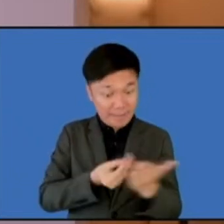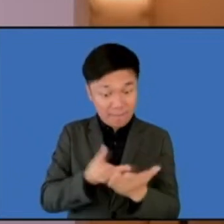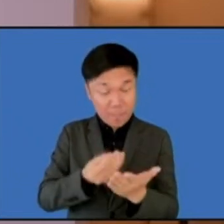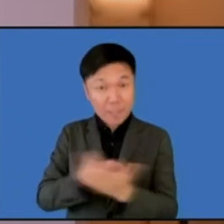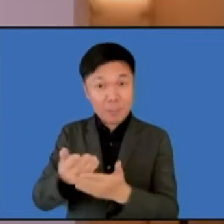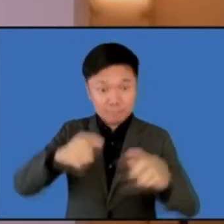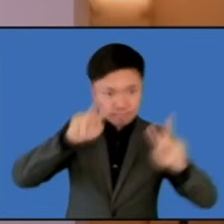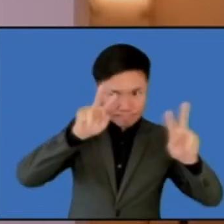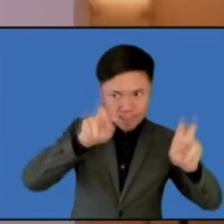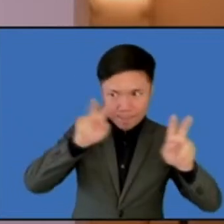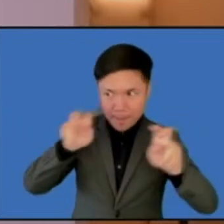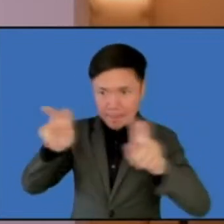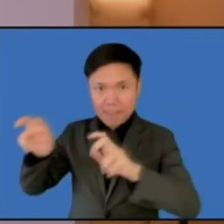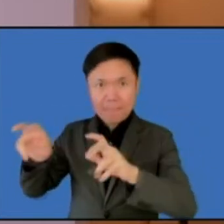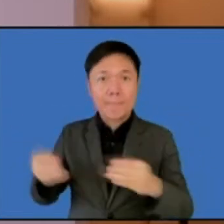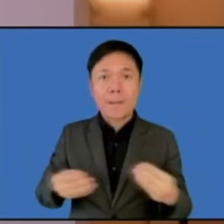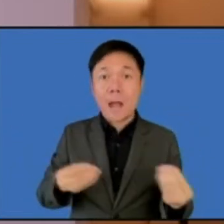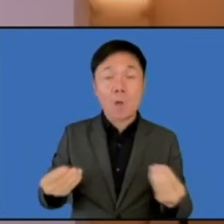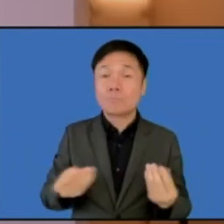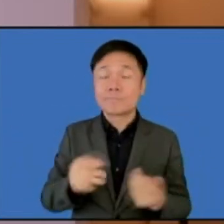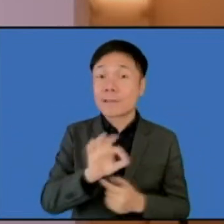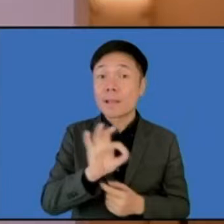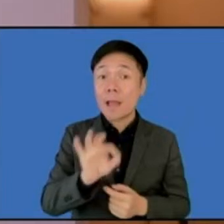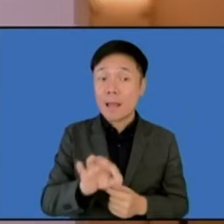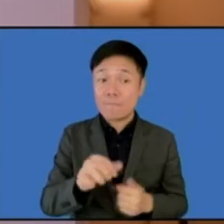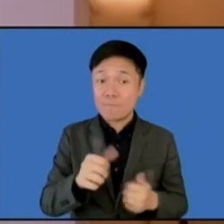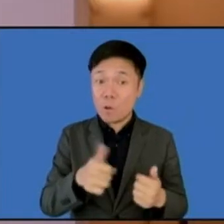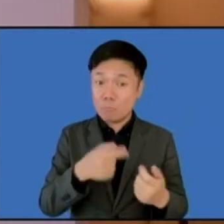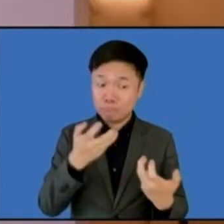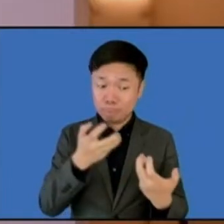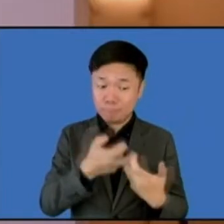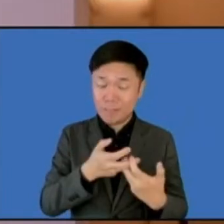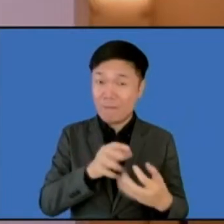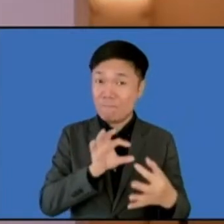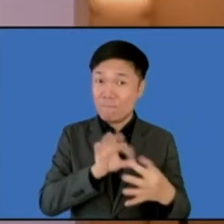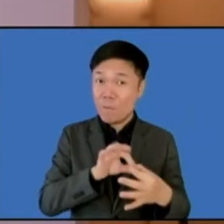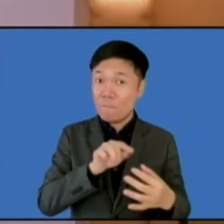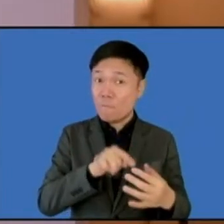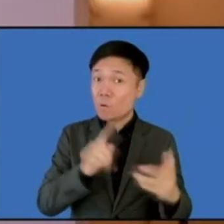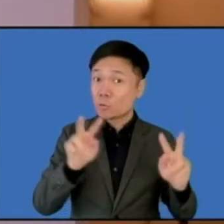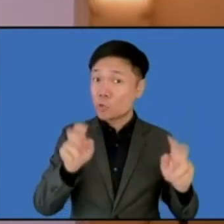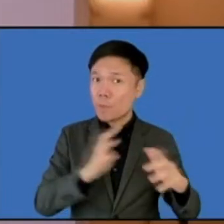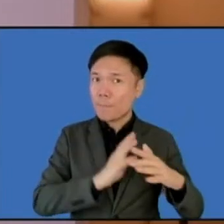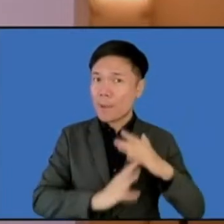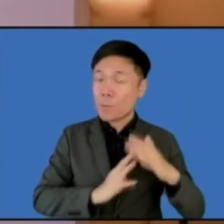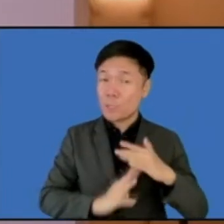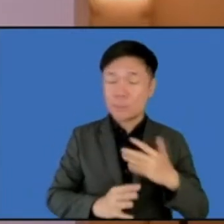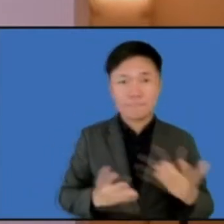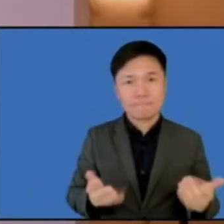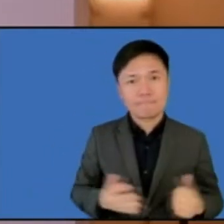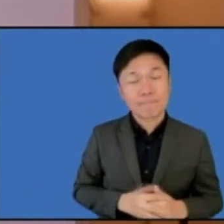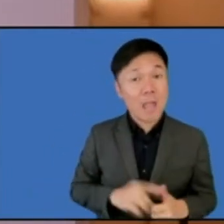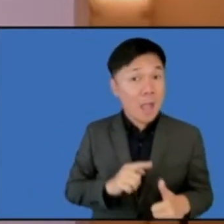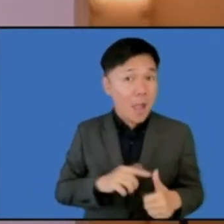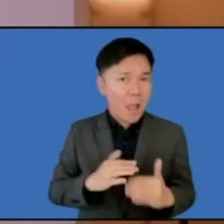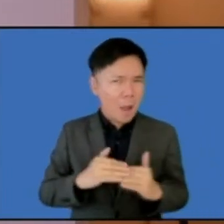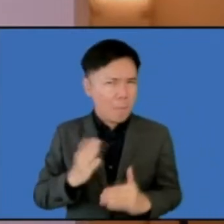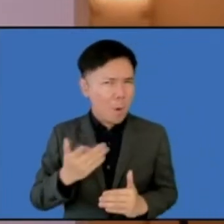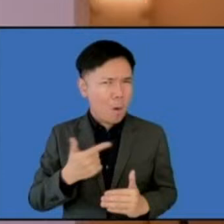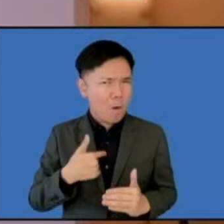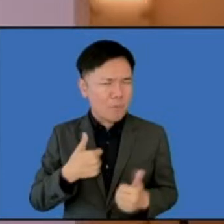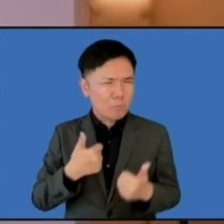panel discussion also, relevant to migrants and migration. How can these challenges be addressed? And are there any